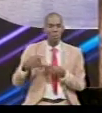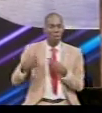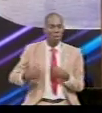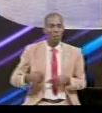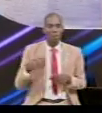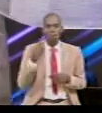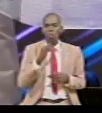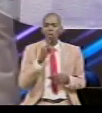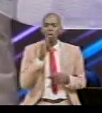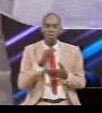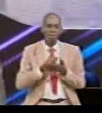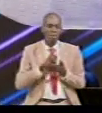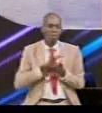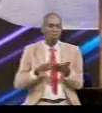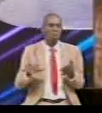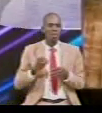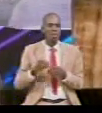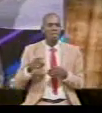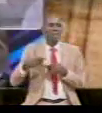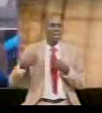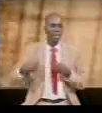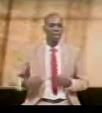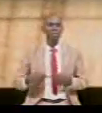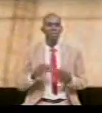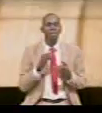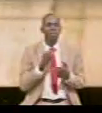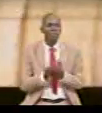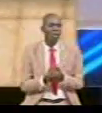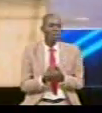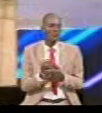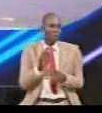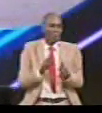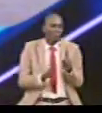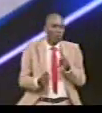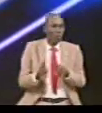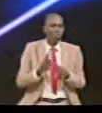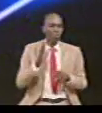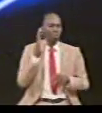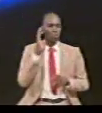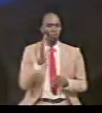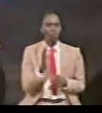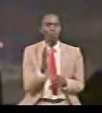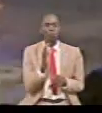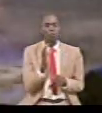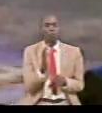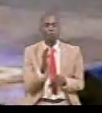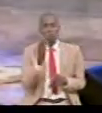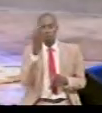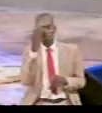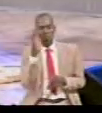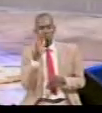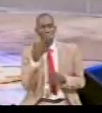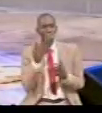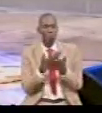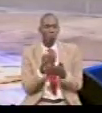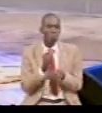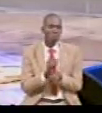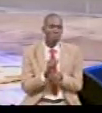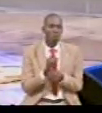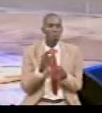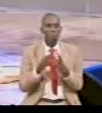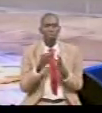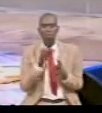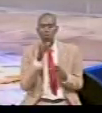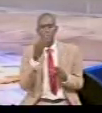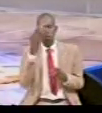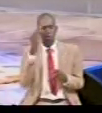the heart, that whether people will know of their good works or they will not know of their good works, with